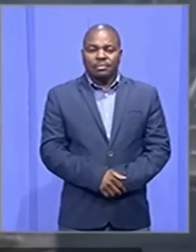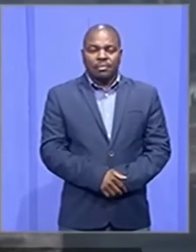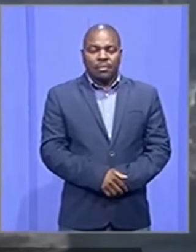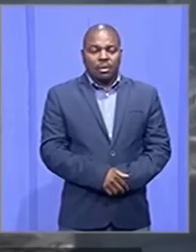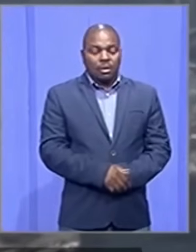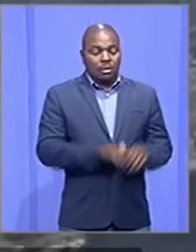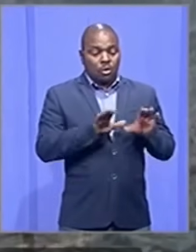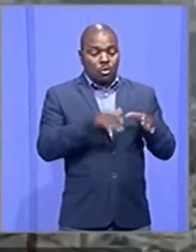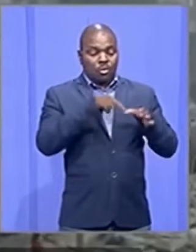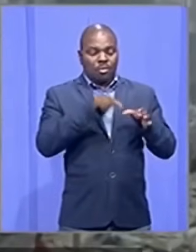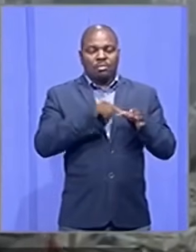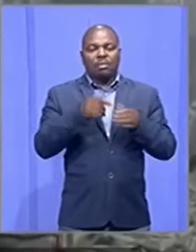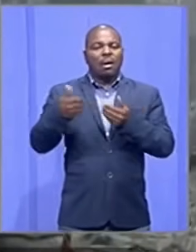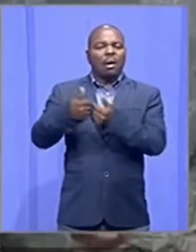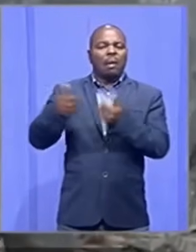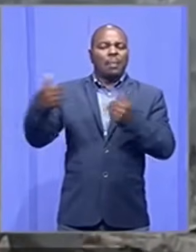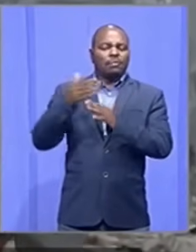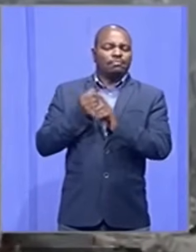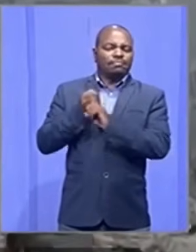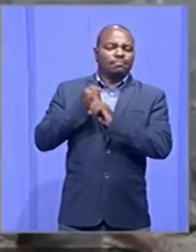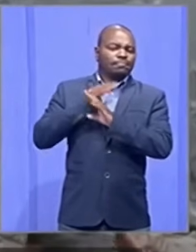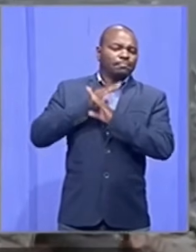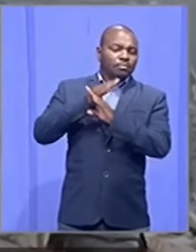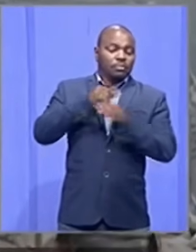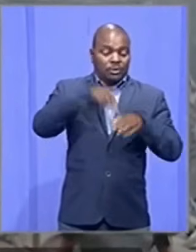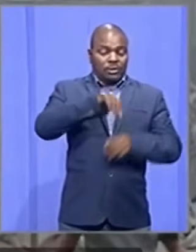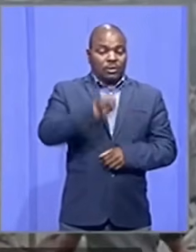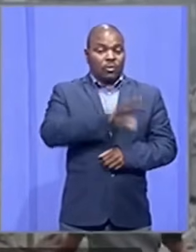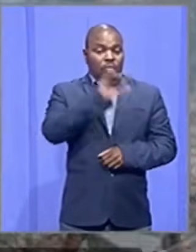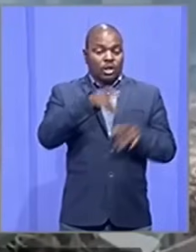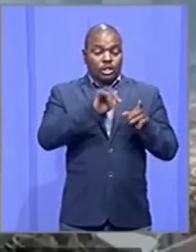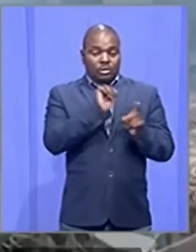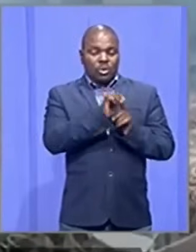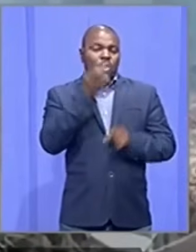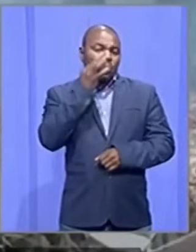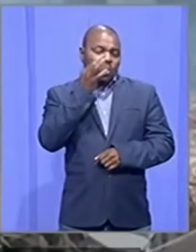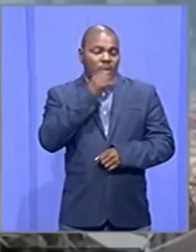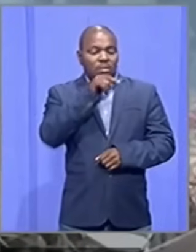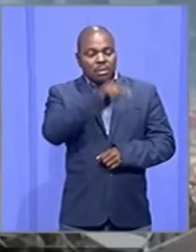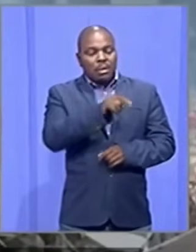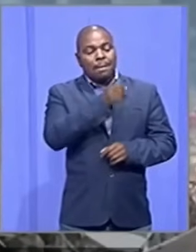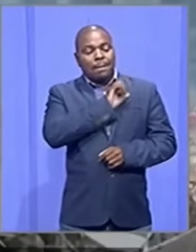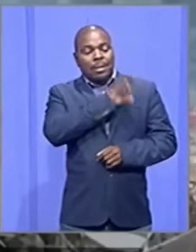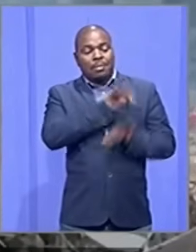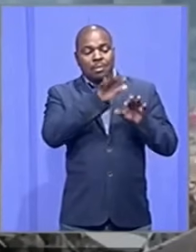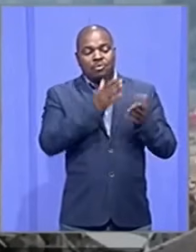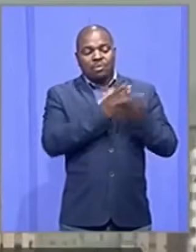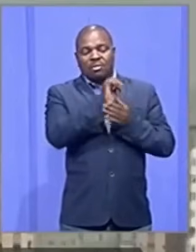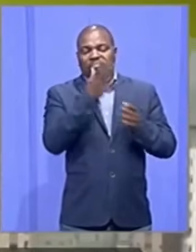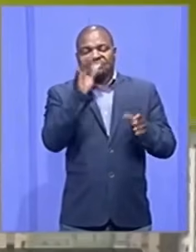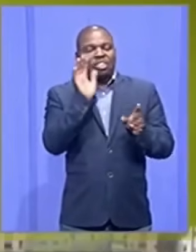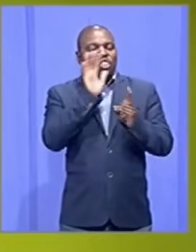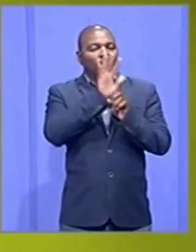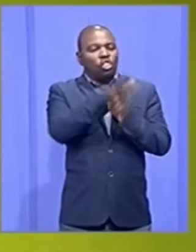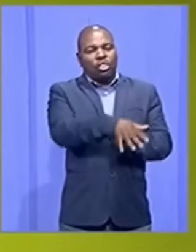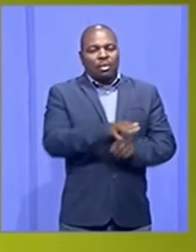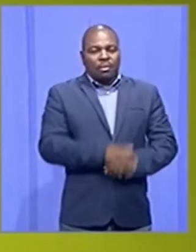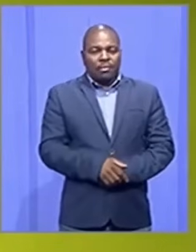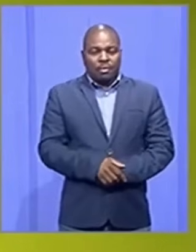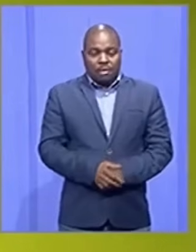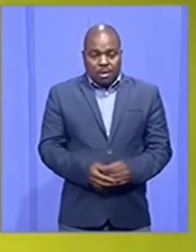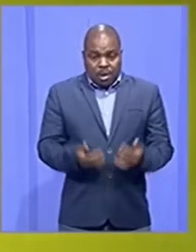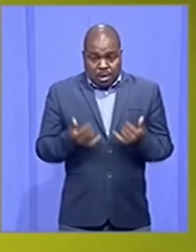Modulasetulo wa komiti kgahlano le apartheid Afrika Borwa o re ditokelo tsa baahi ba Palestina di a hatikelwa. We're proposing